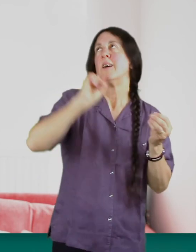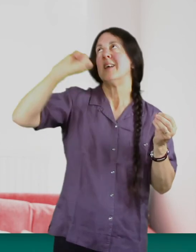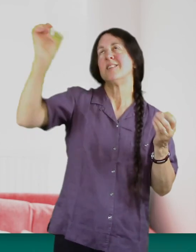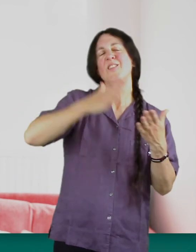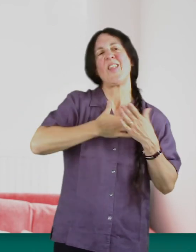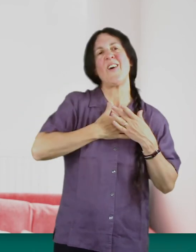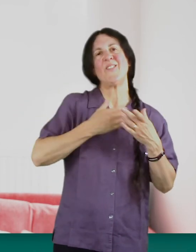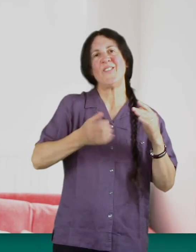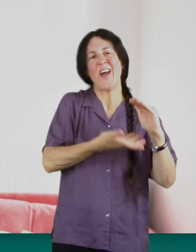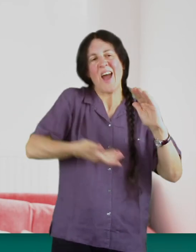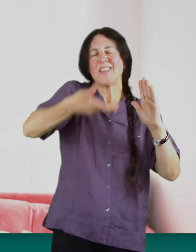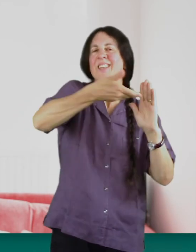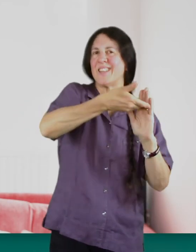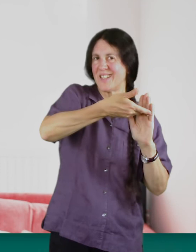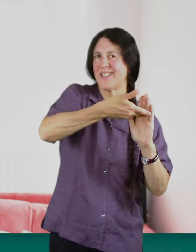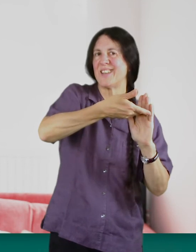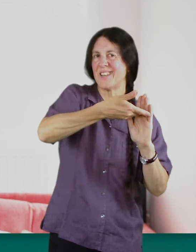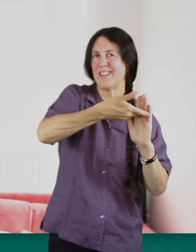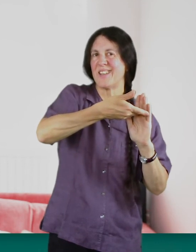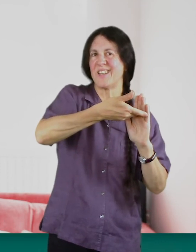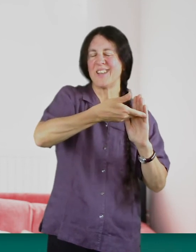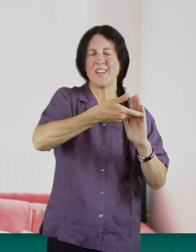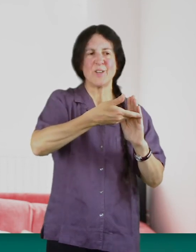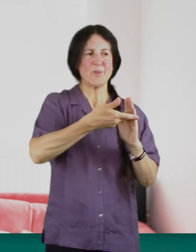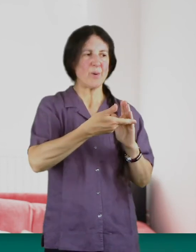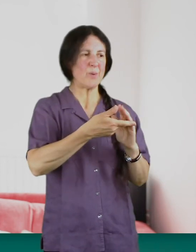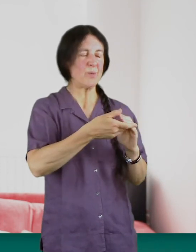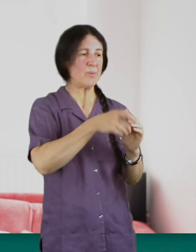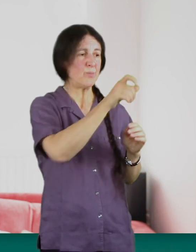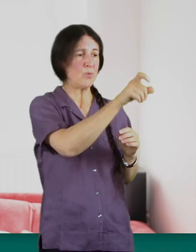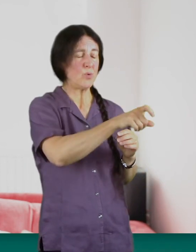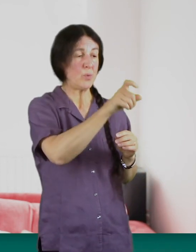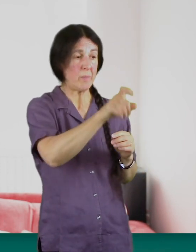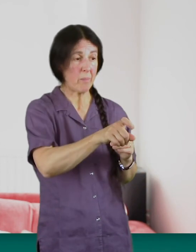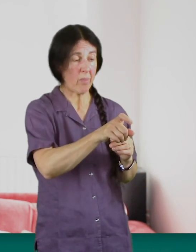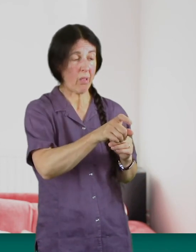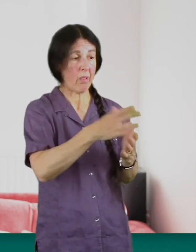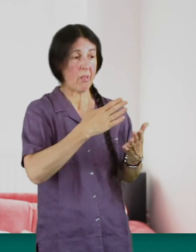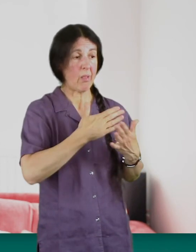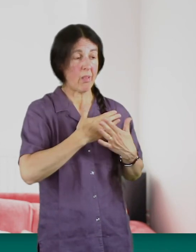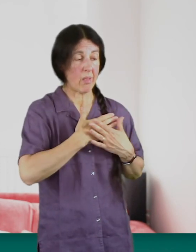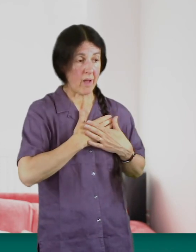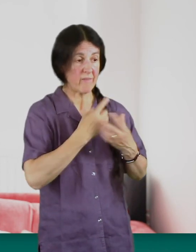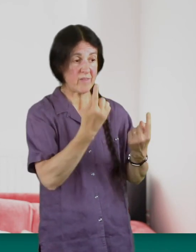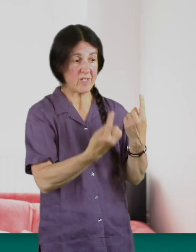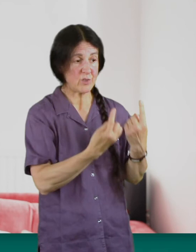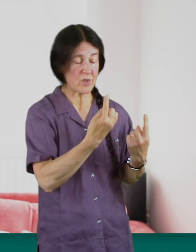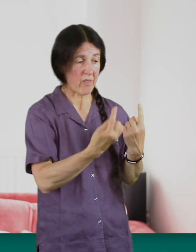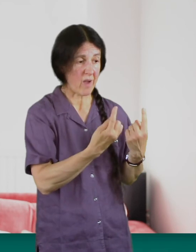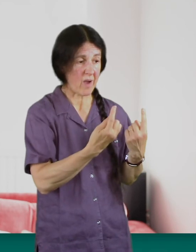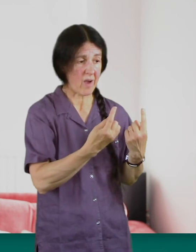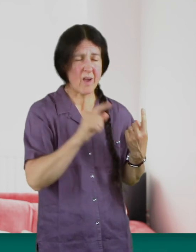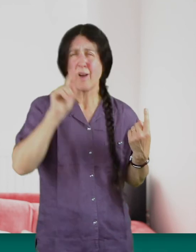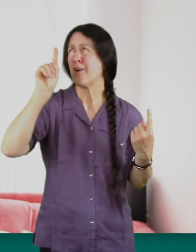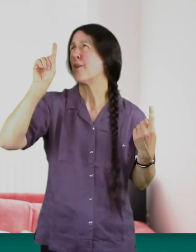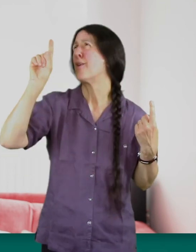is not that two people love each other so much that they can find God in each other's lives, but that God loves them so much that they